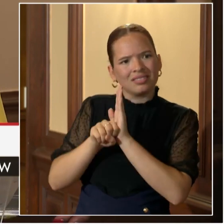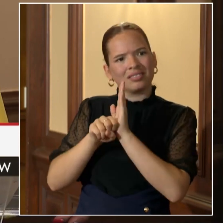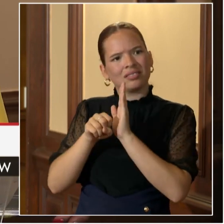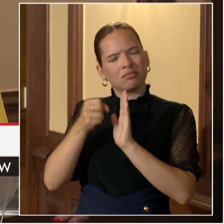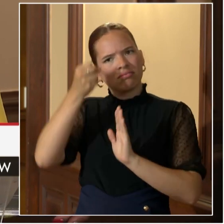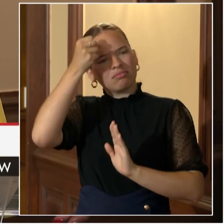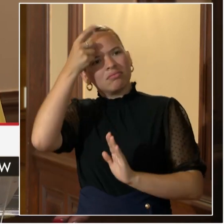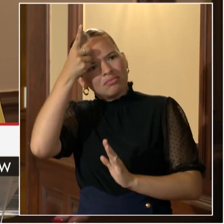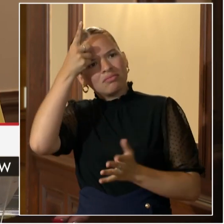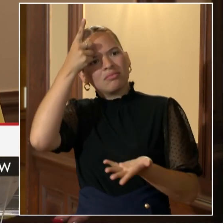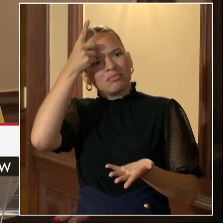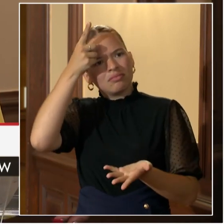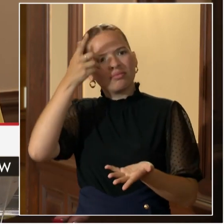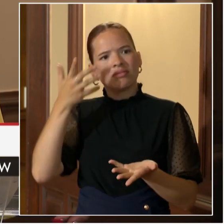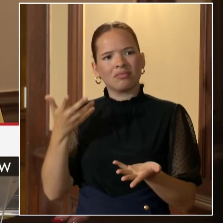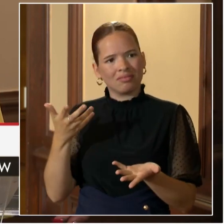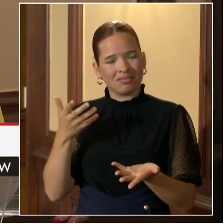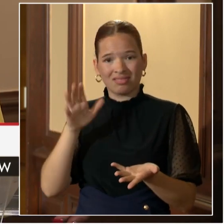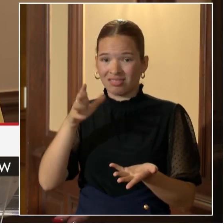since we last met.